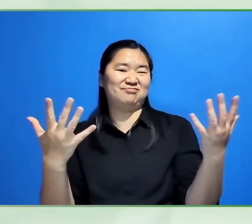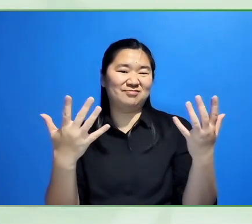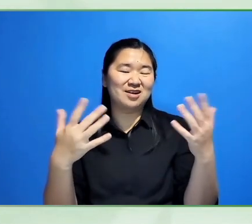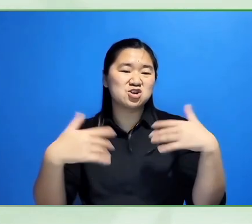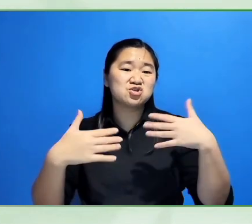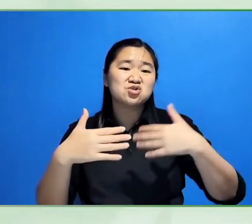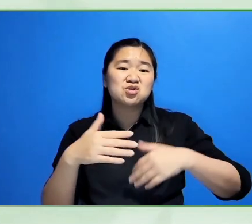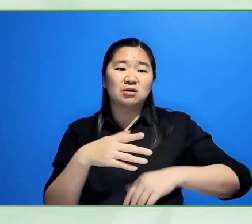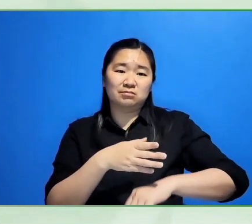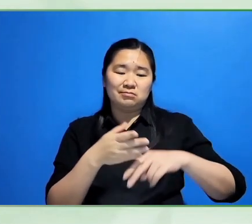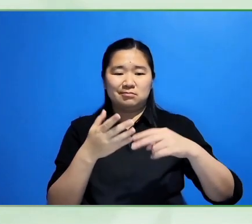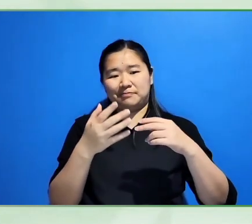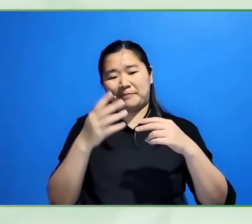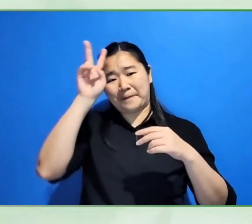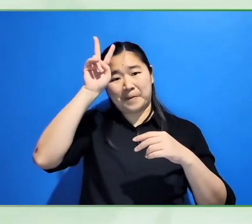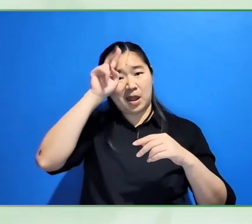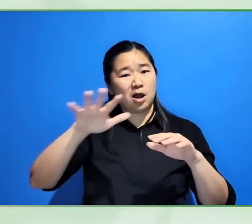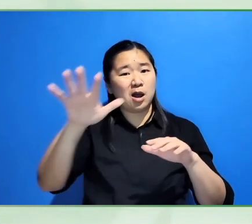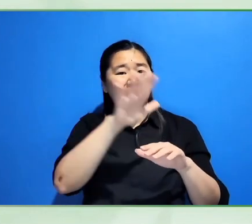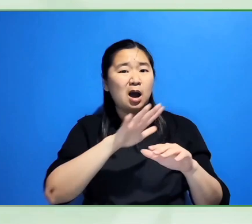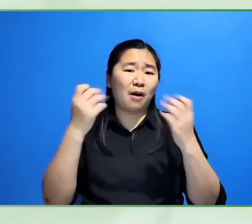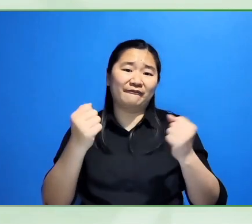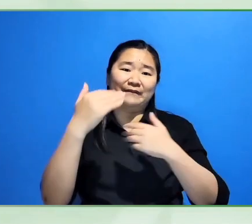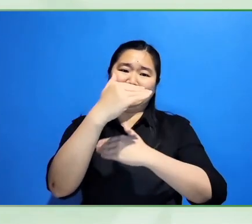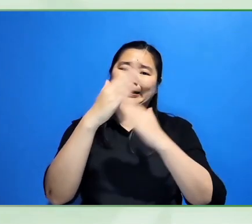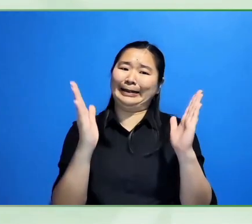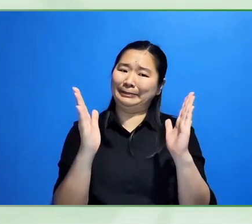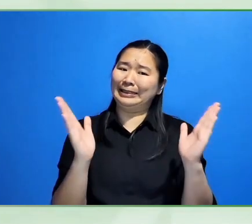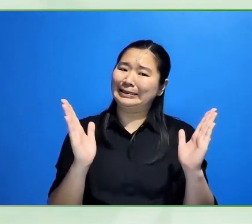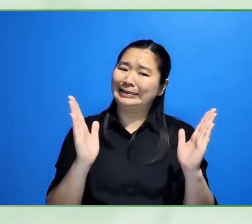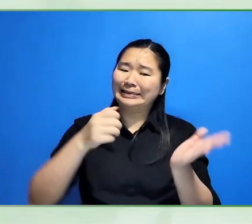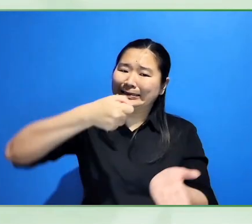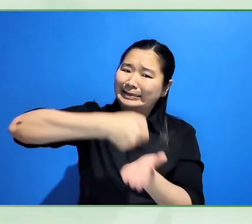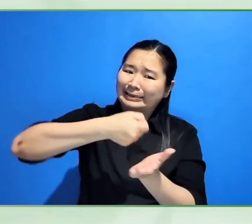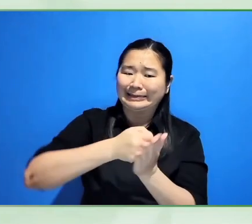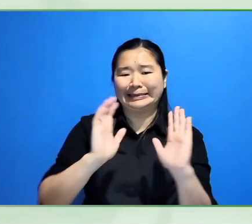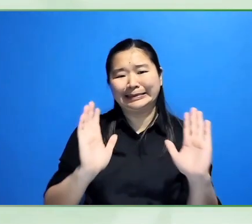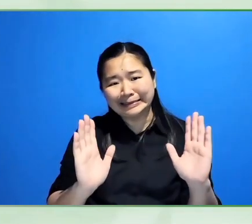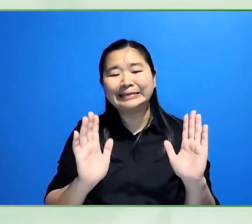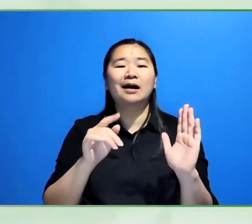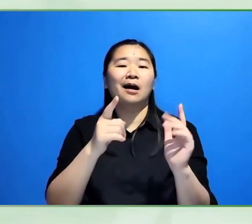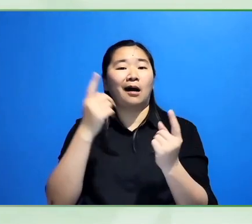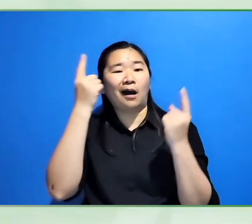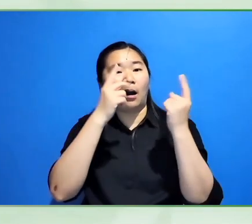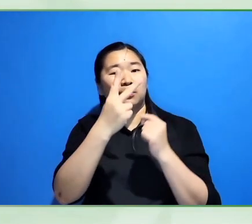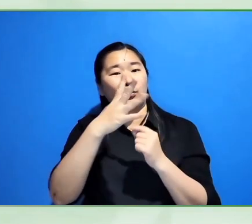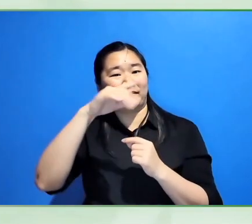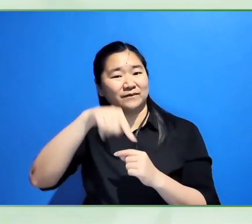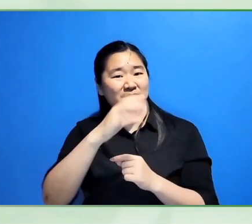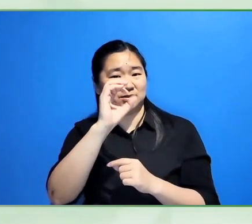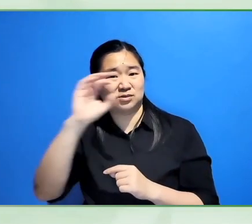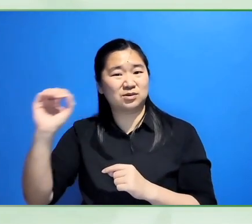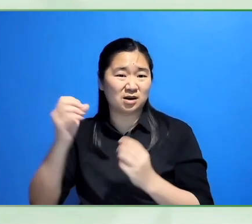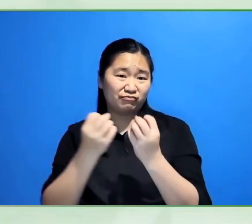a really black hole, right? So yes, we have enough market in Peru, but of course, this problematic that I described repeats on itself in all the